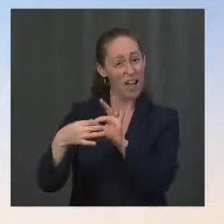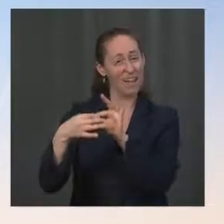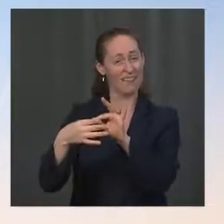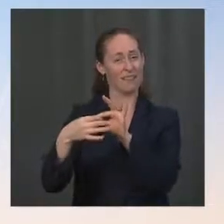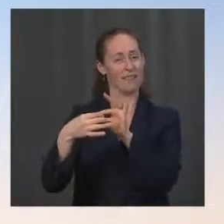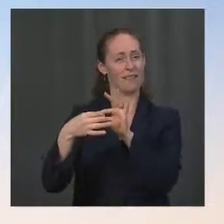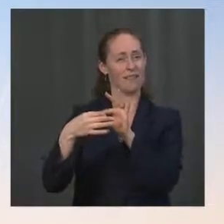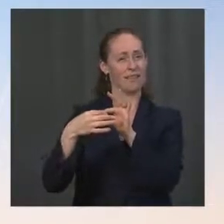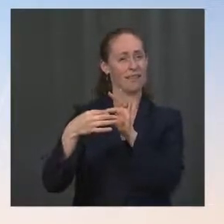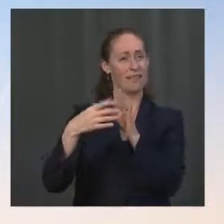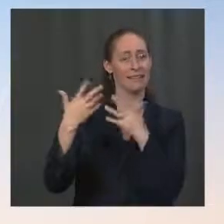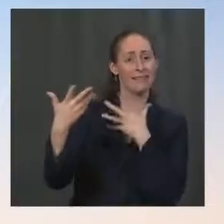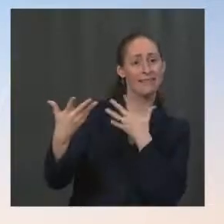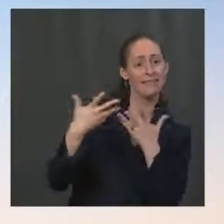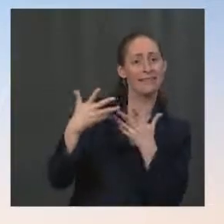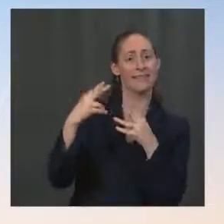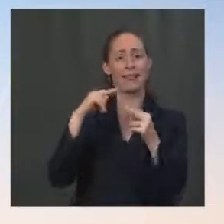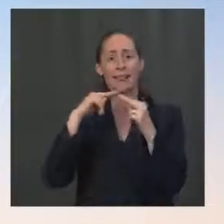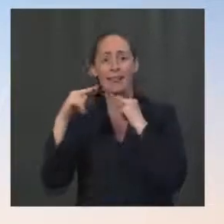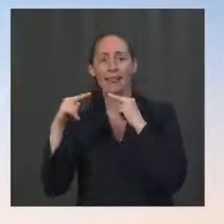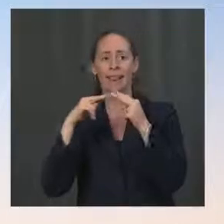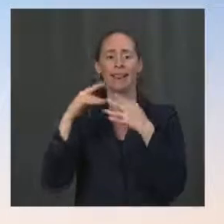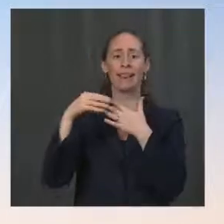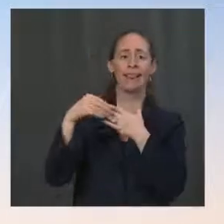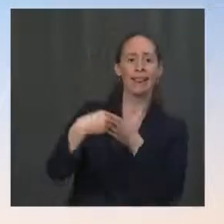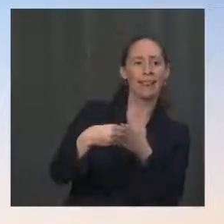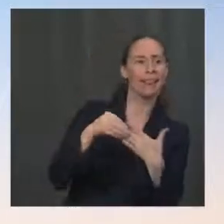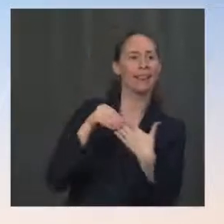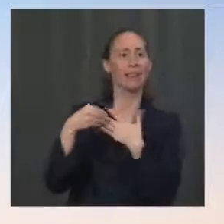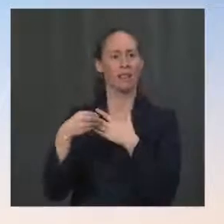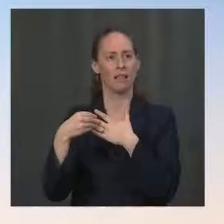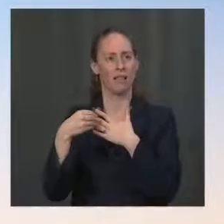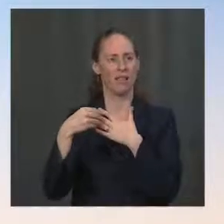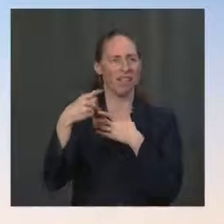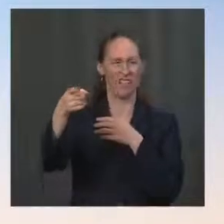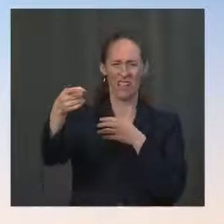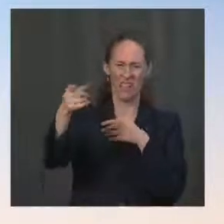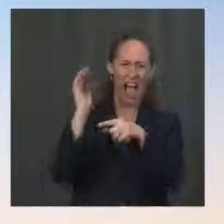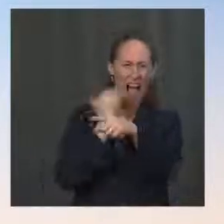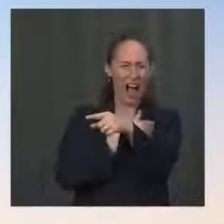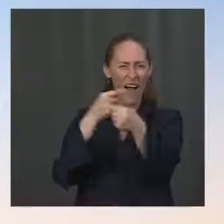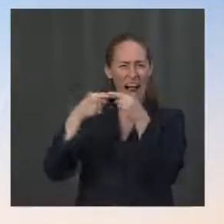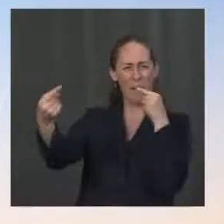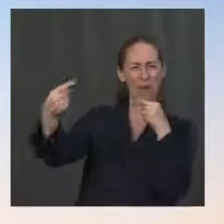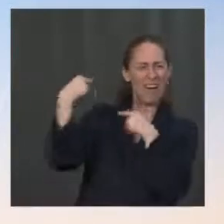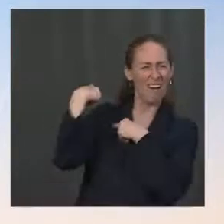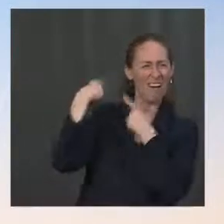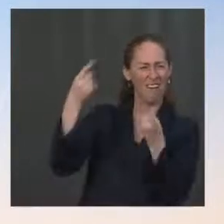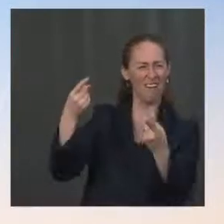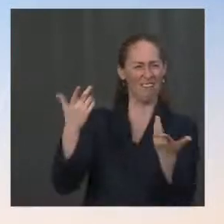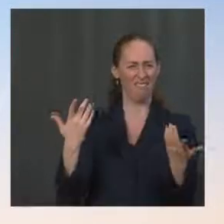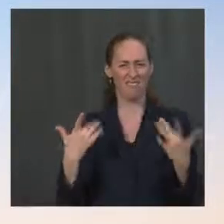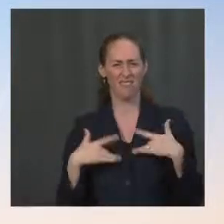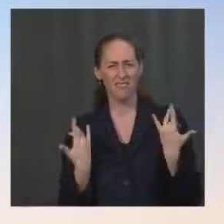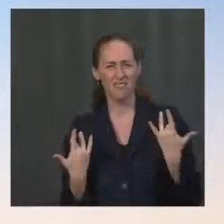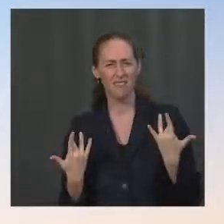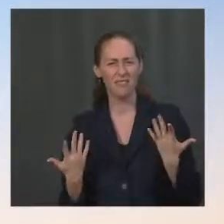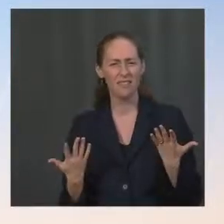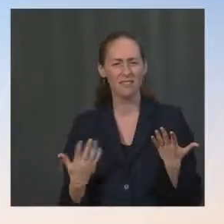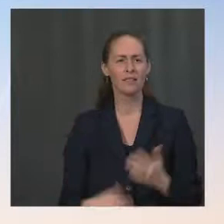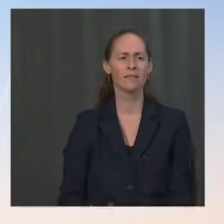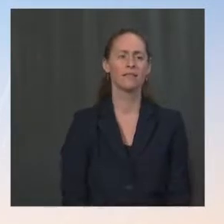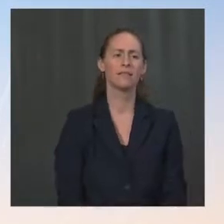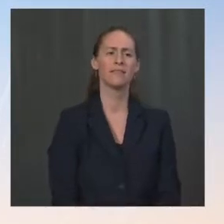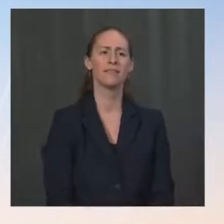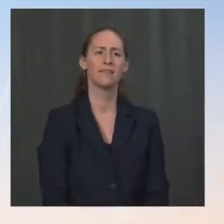with the adversary that that many of them fought for 2 decades? I think irony is far too light of a